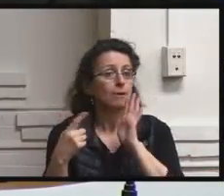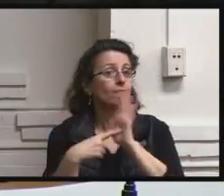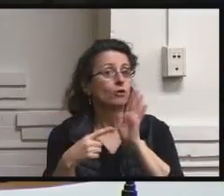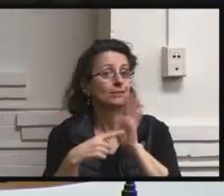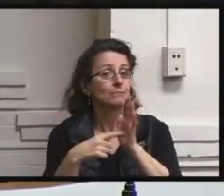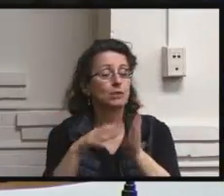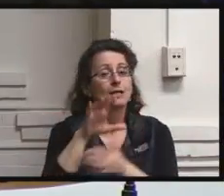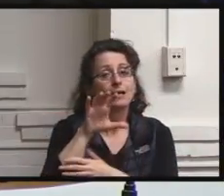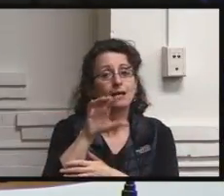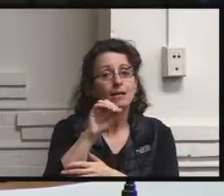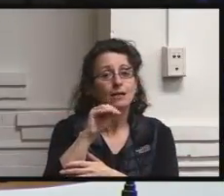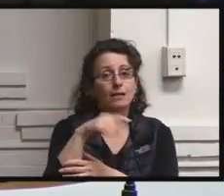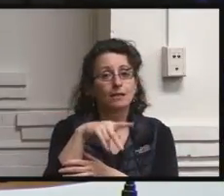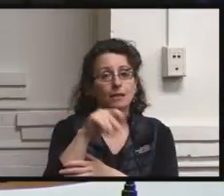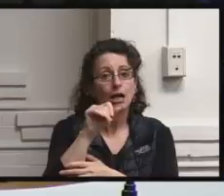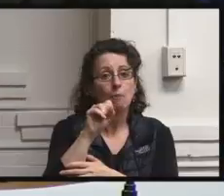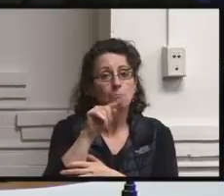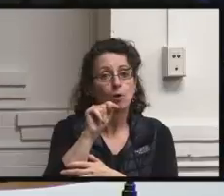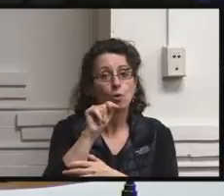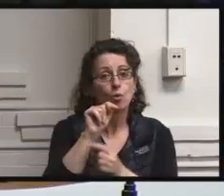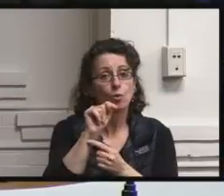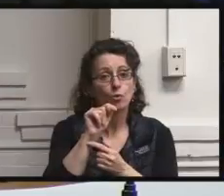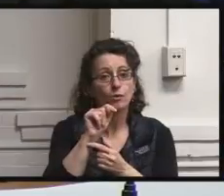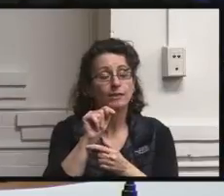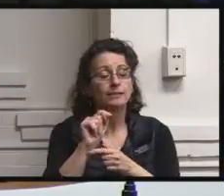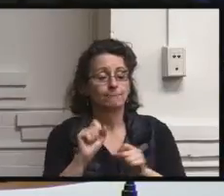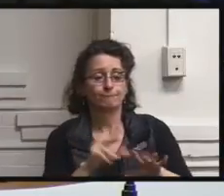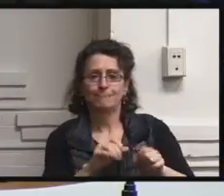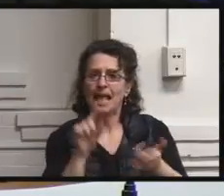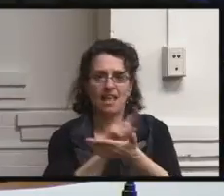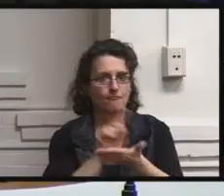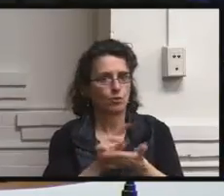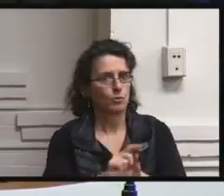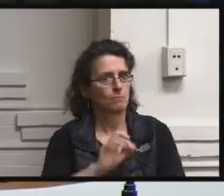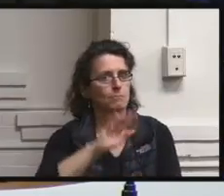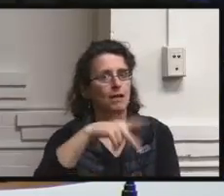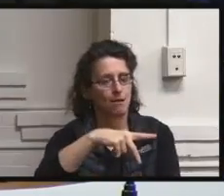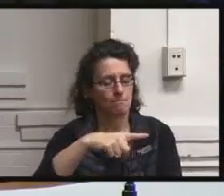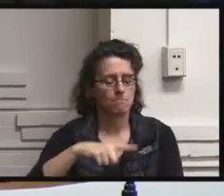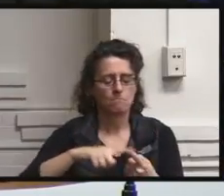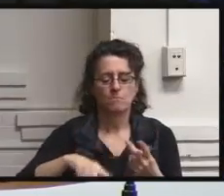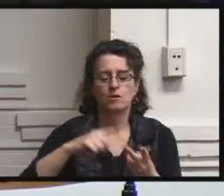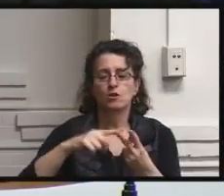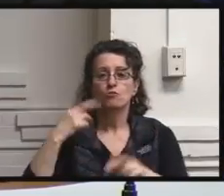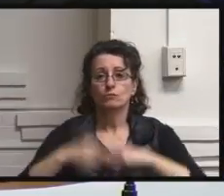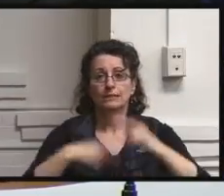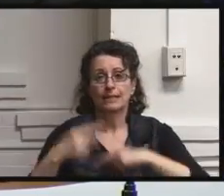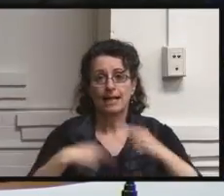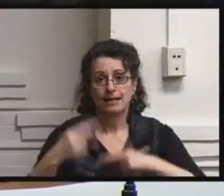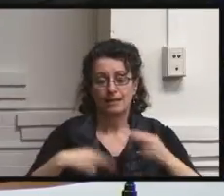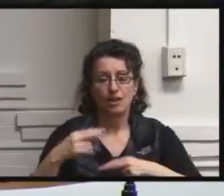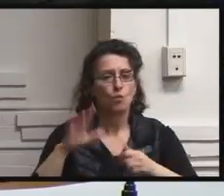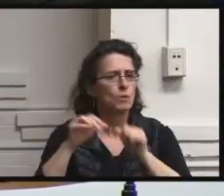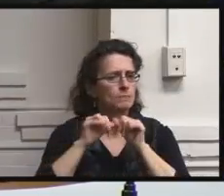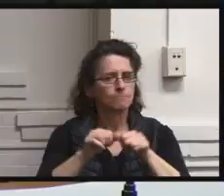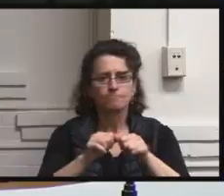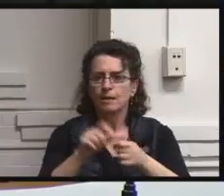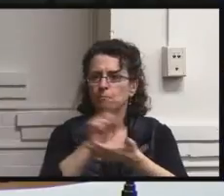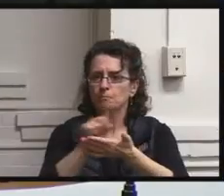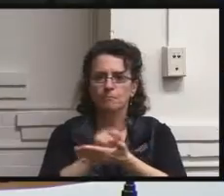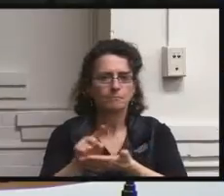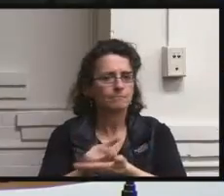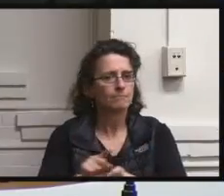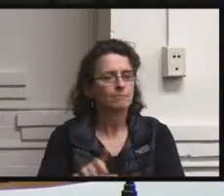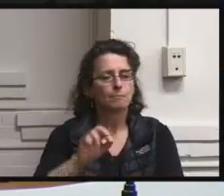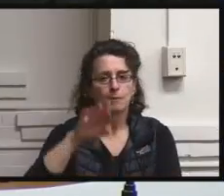be collected every week, as would the recyclables be collected every week. And what makes this possible is the